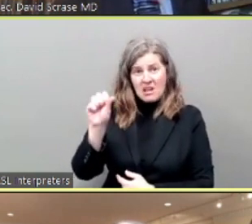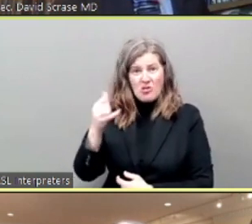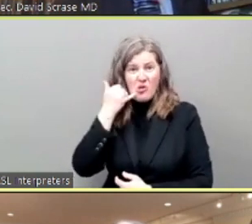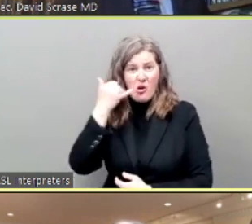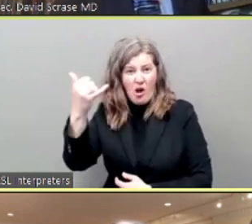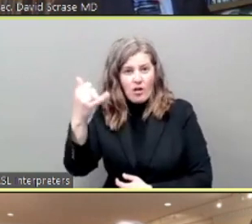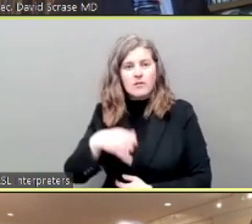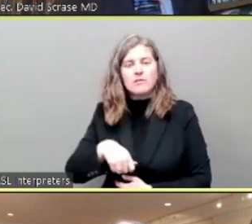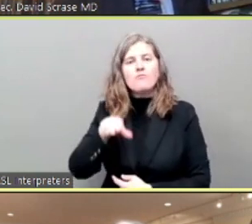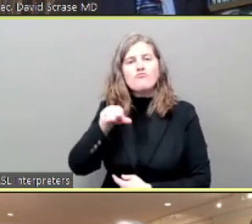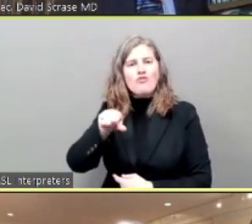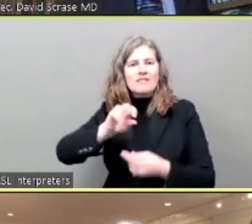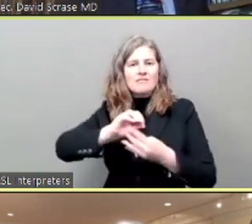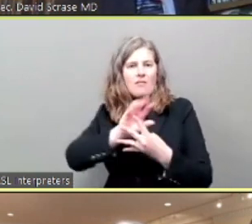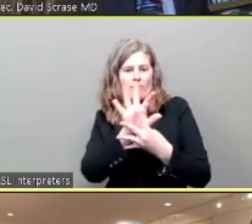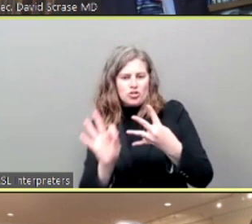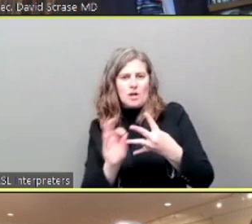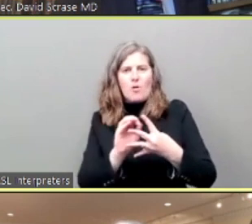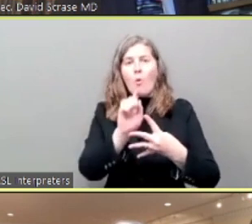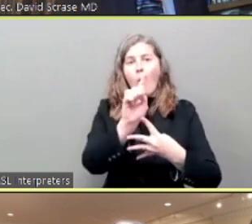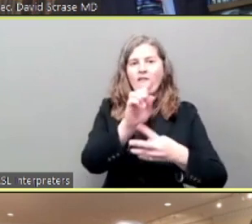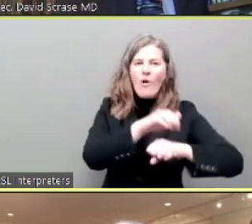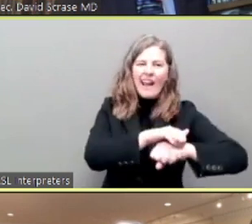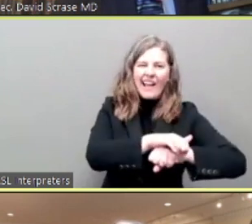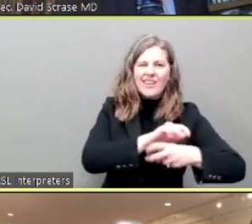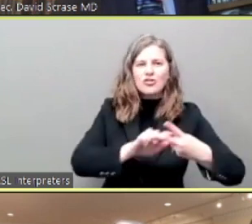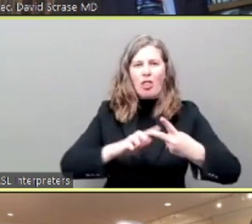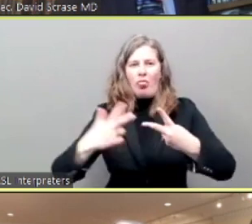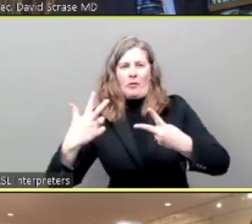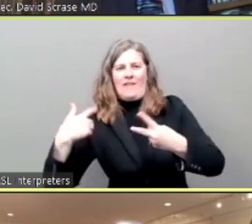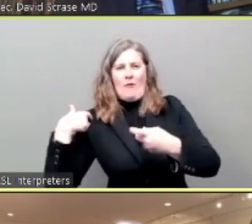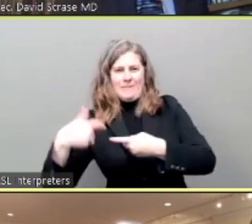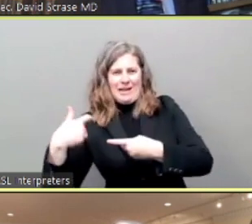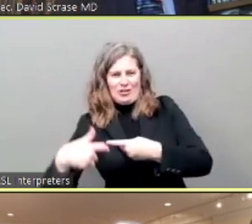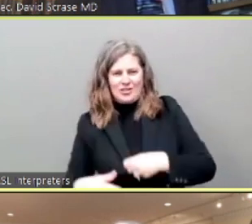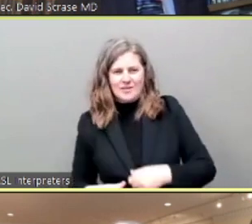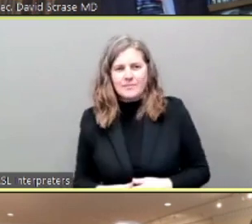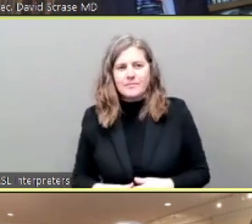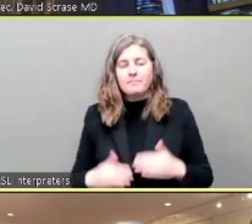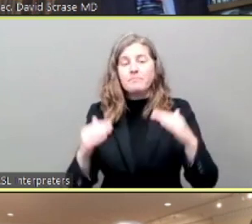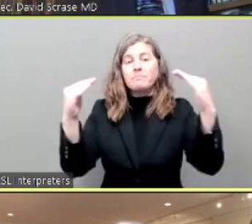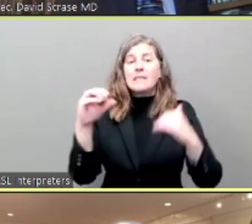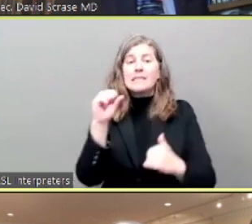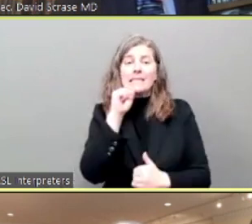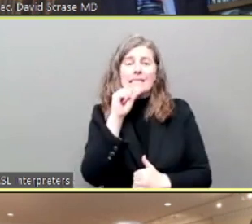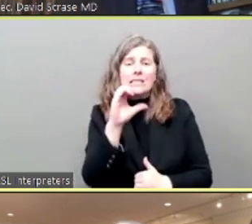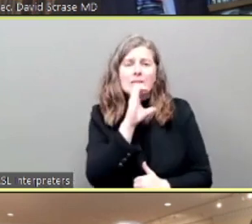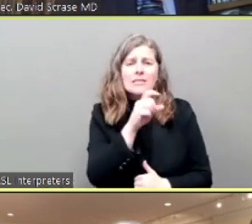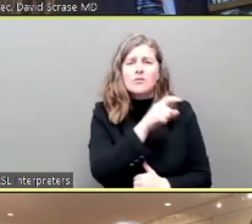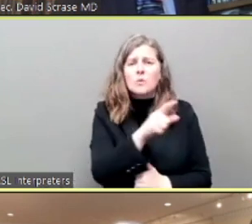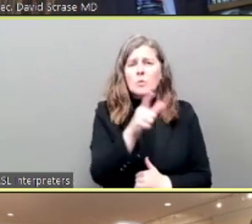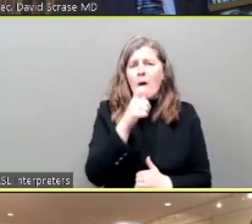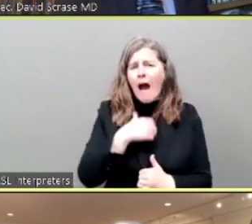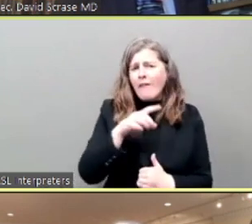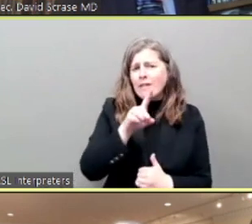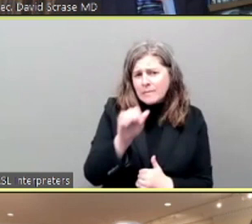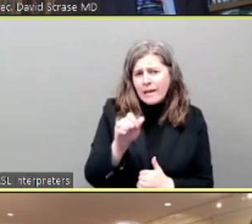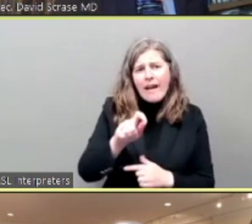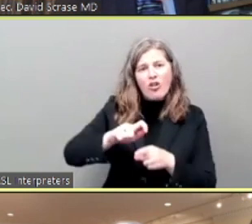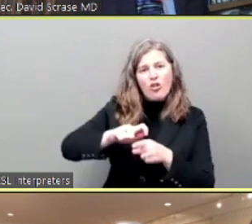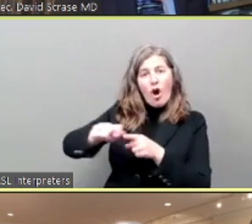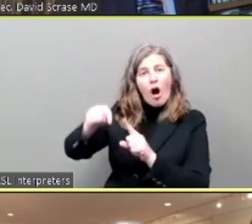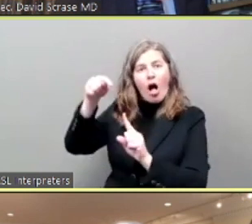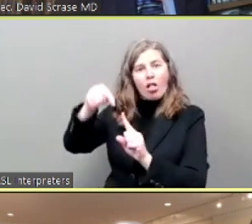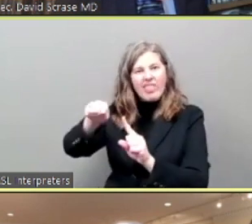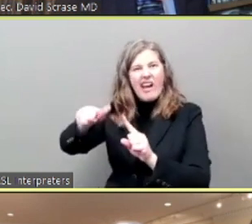1-855-600-3453 and press 1 for English, 3 for Spanish. Seniors and those with disabilities can call this